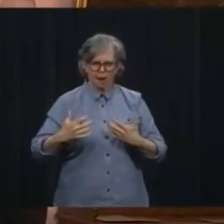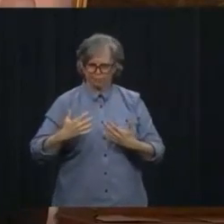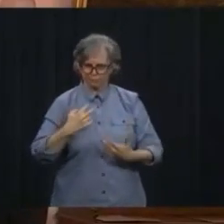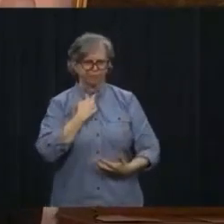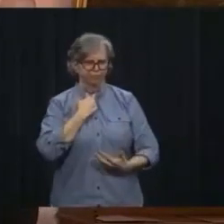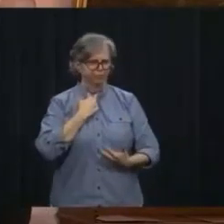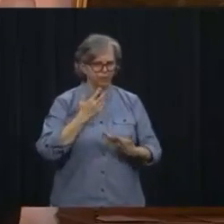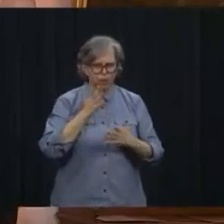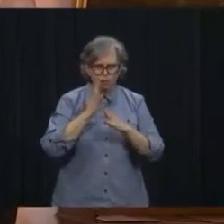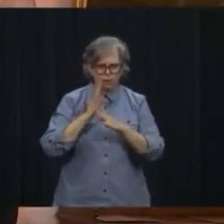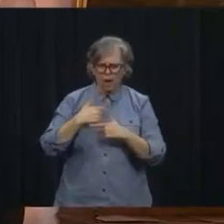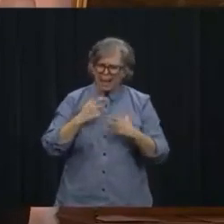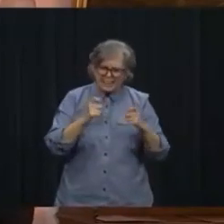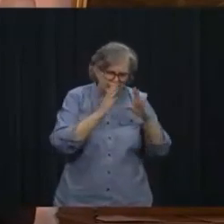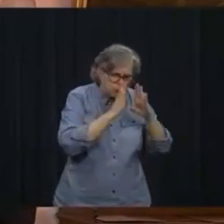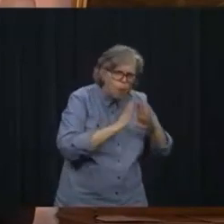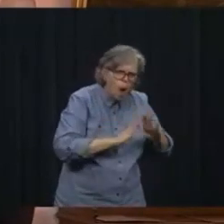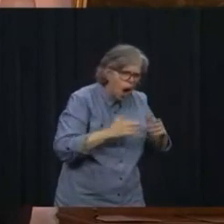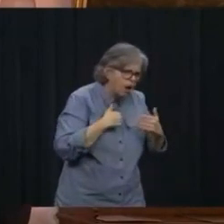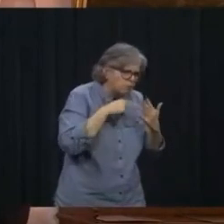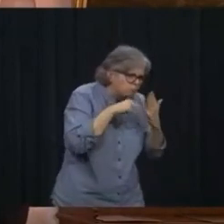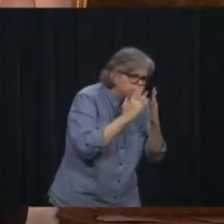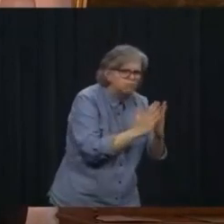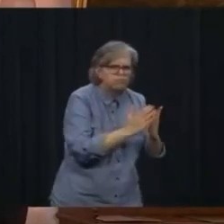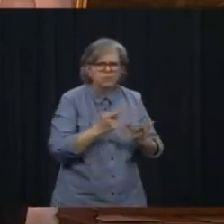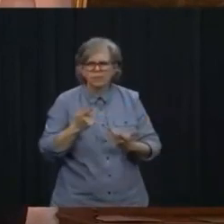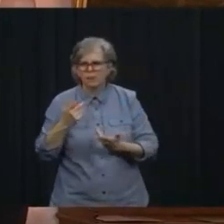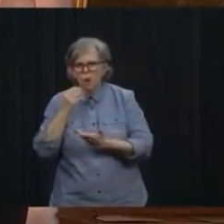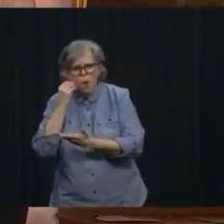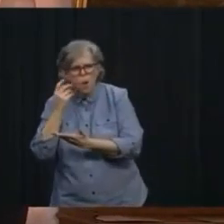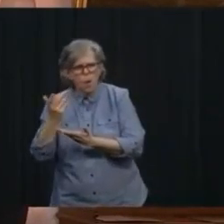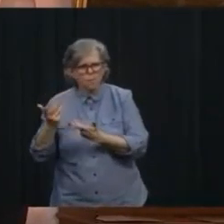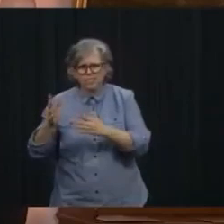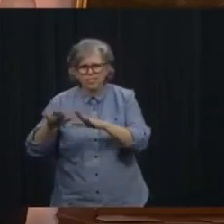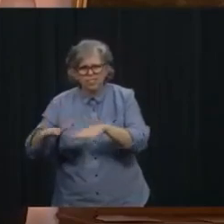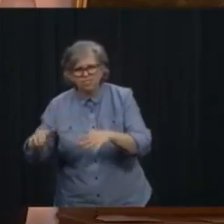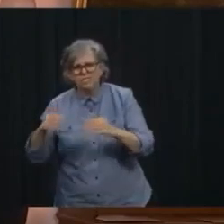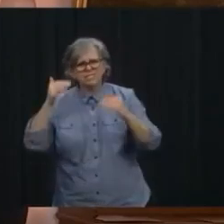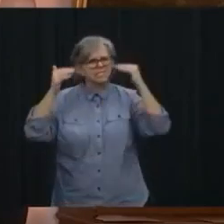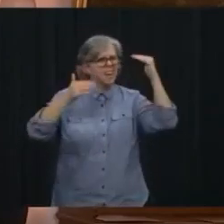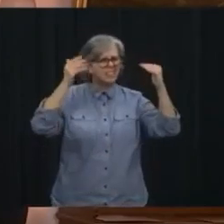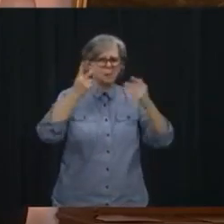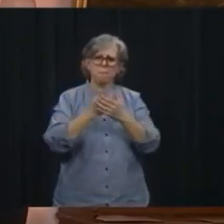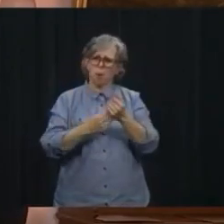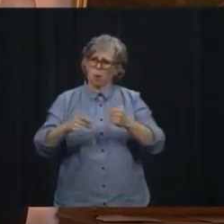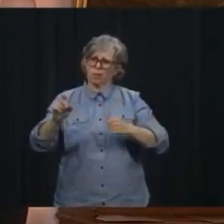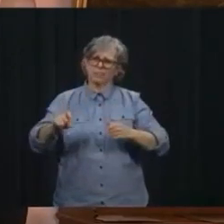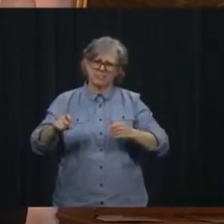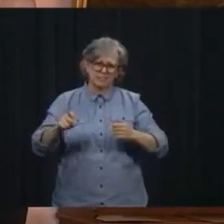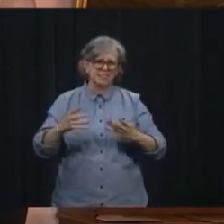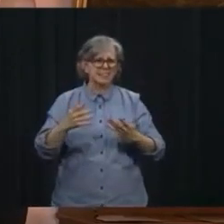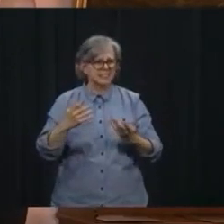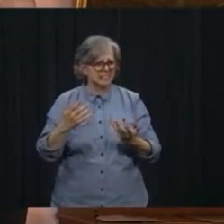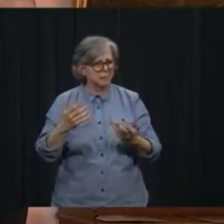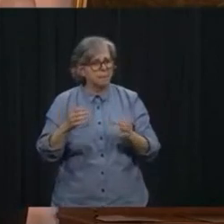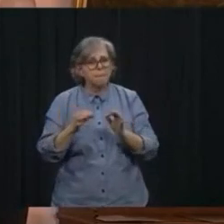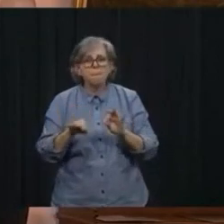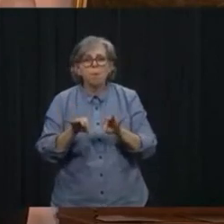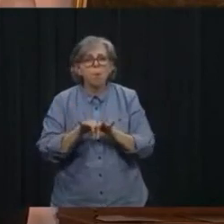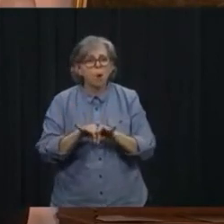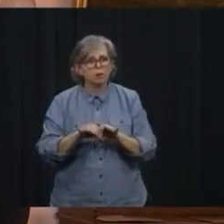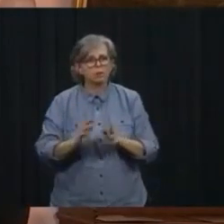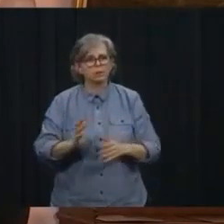of coronavirus and to help take care of each other within the home, and for kids to have a role in that as well. So